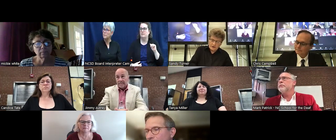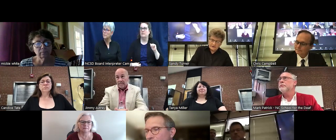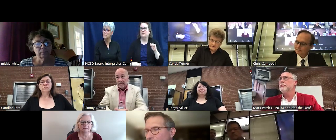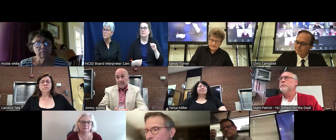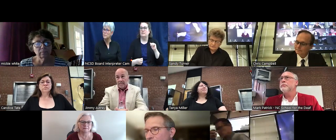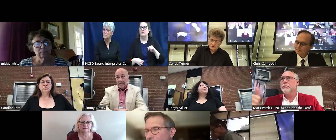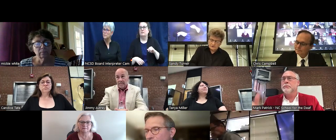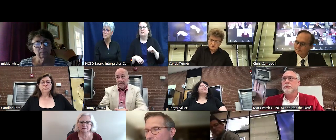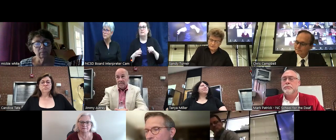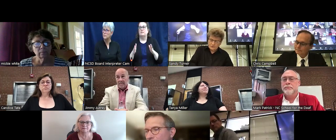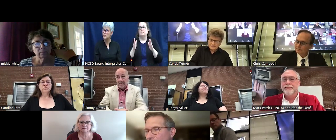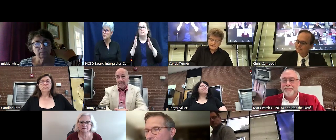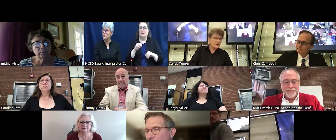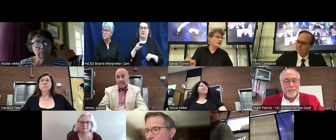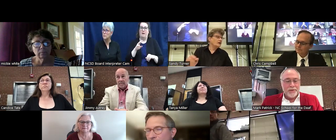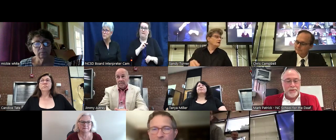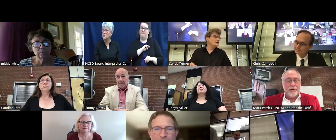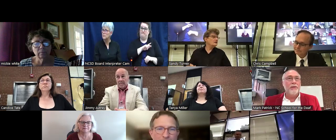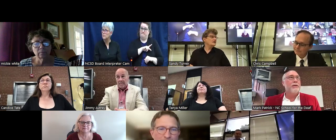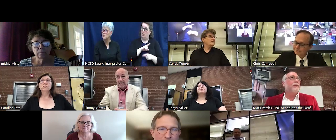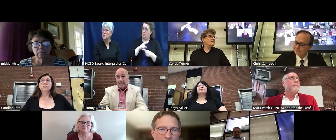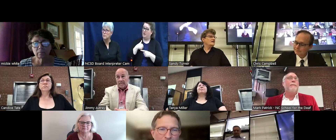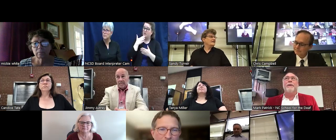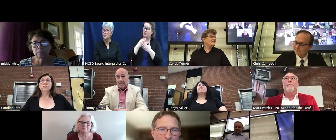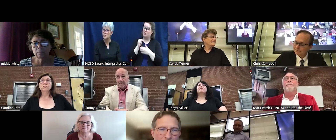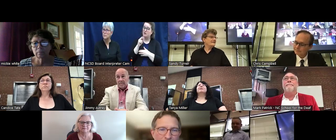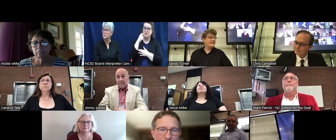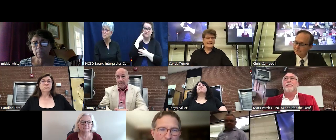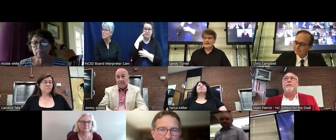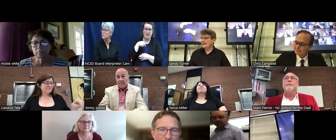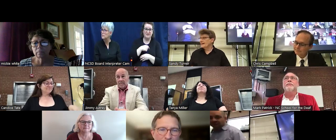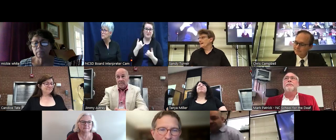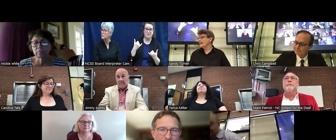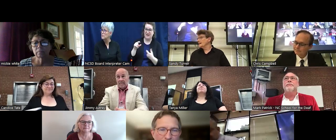Mark, you have some good news for us today.